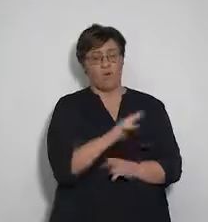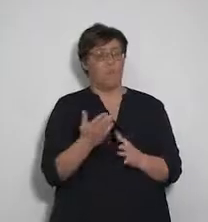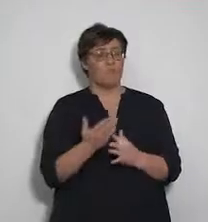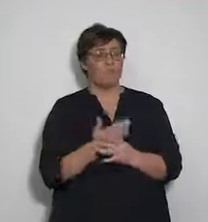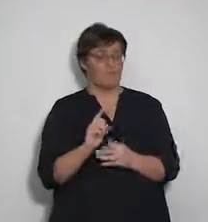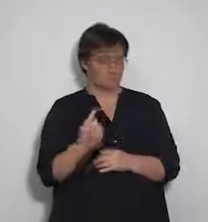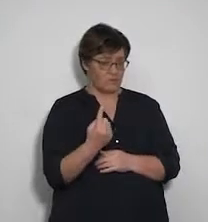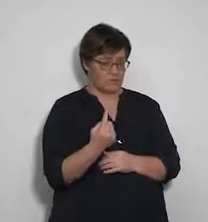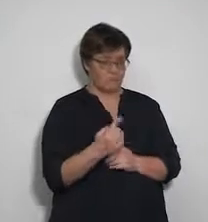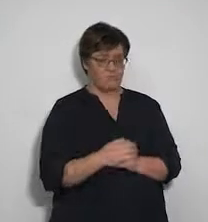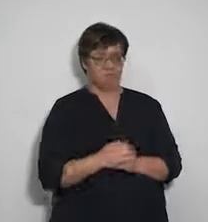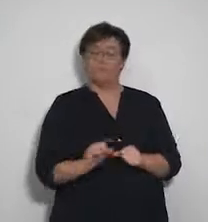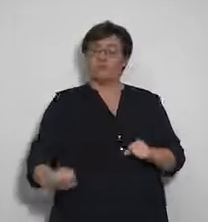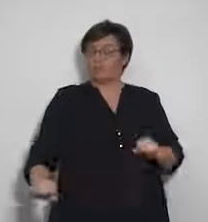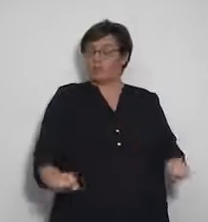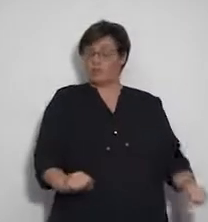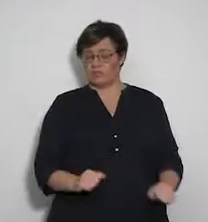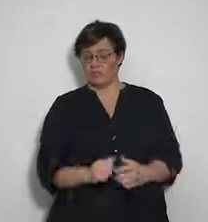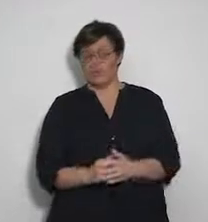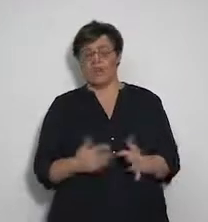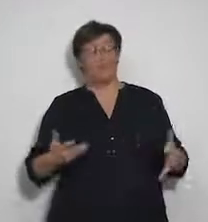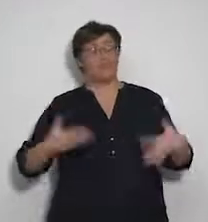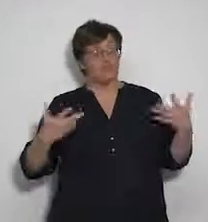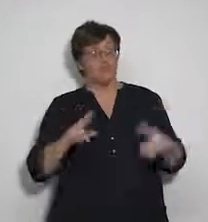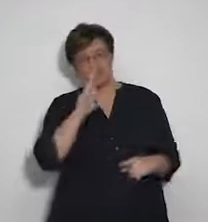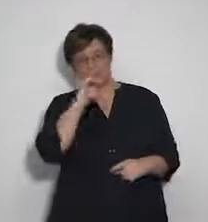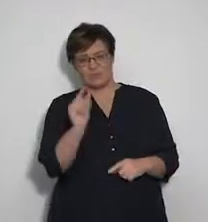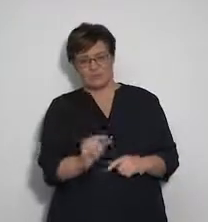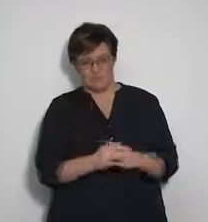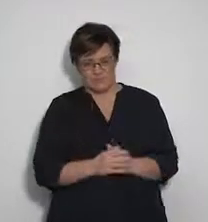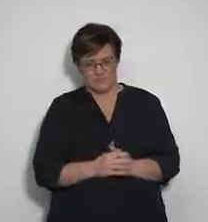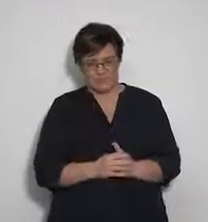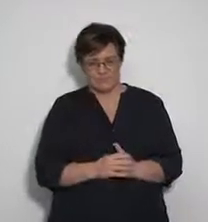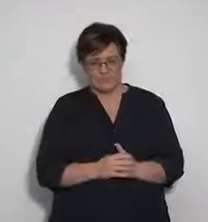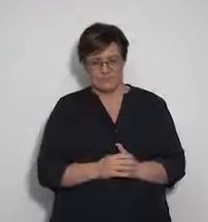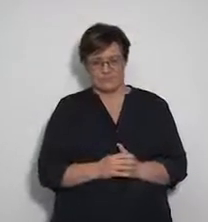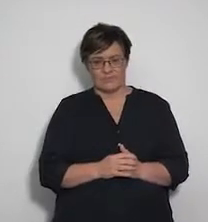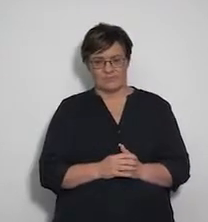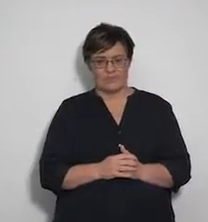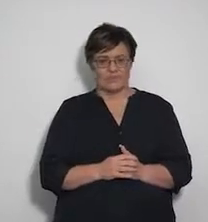you guys deserve a little break, stretch break, refreshing, and I'll see you in a bit.